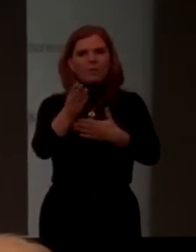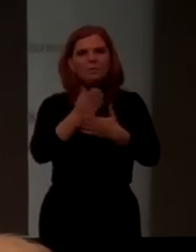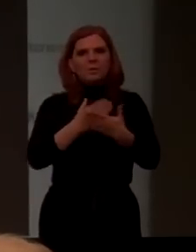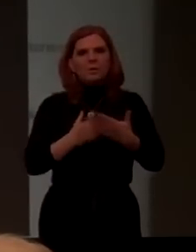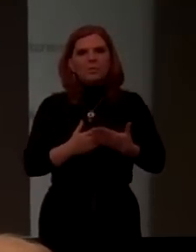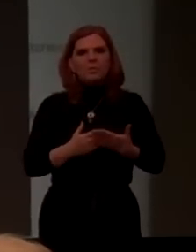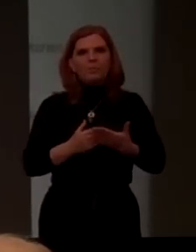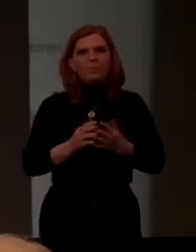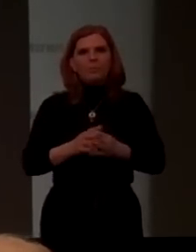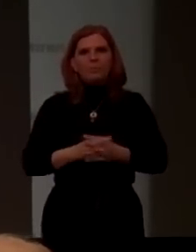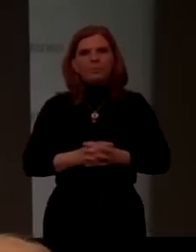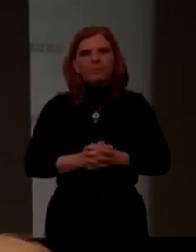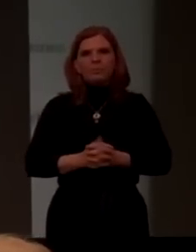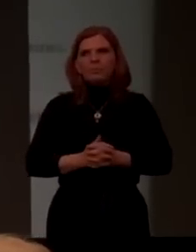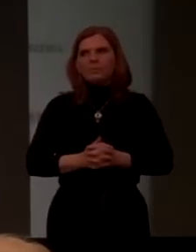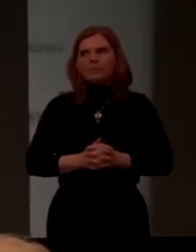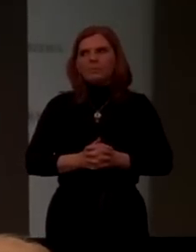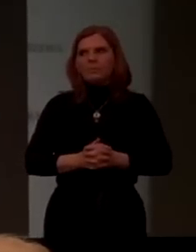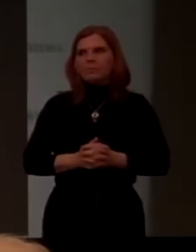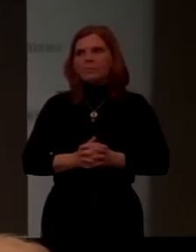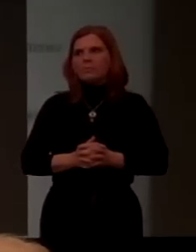some